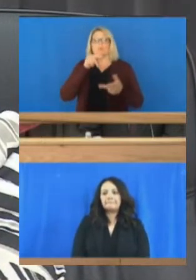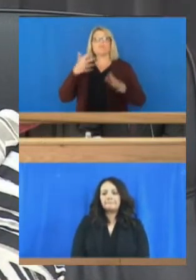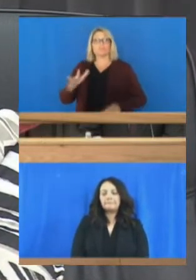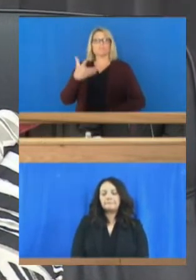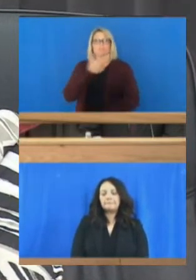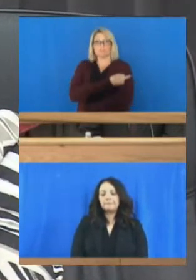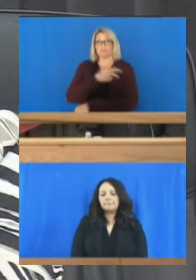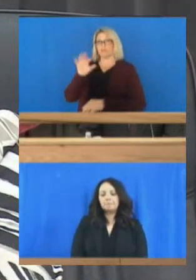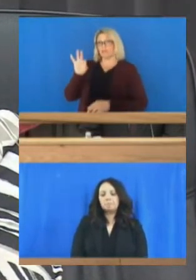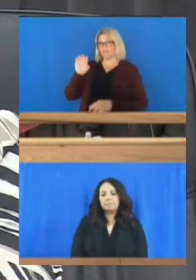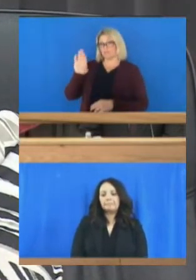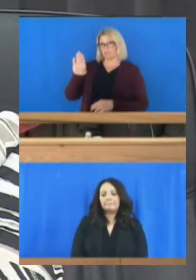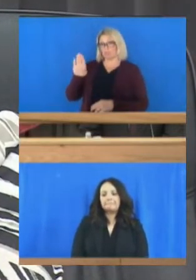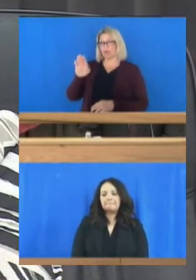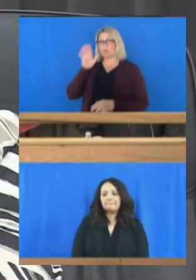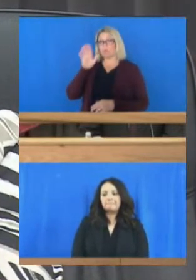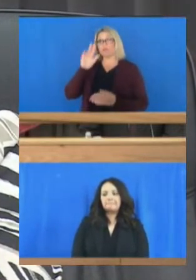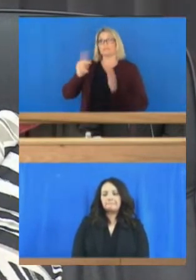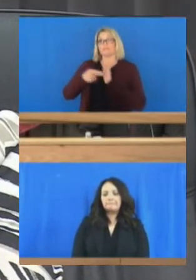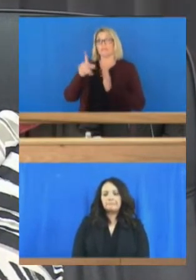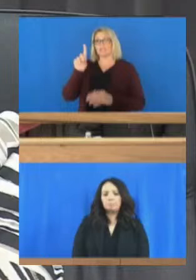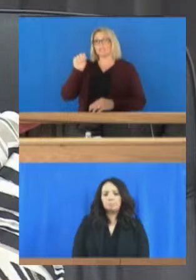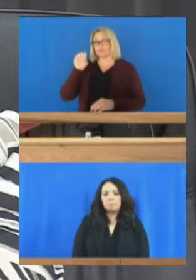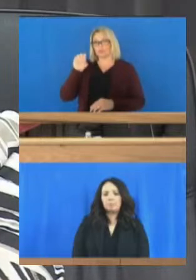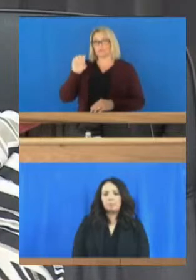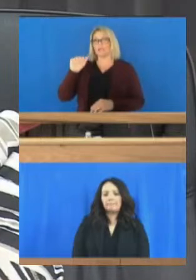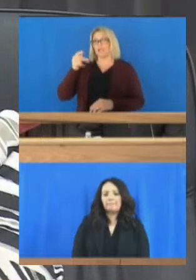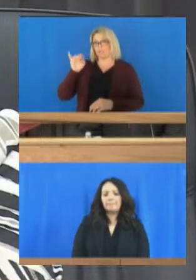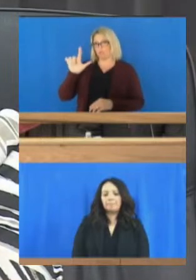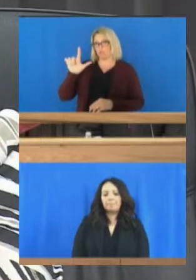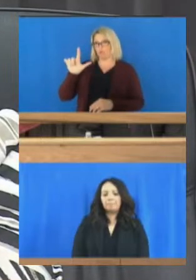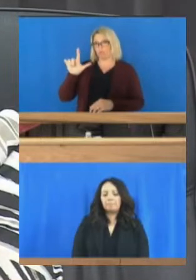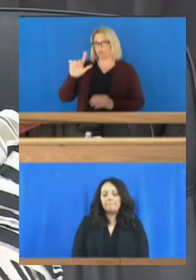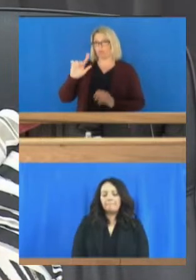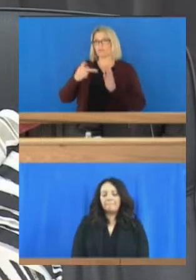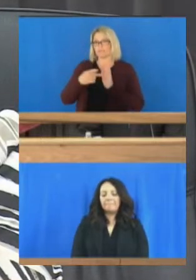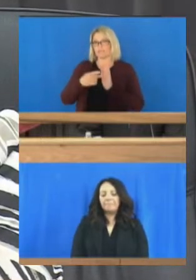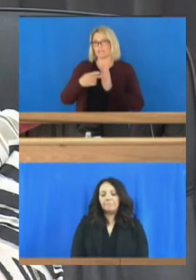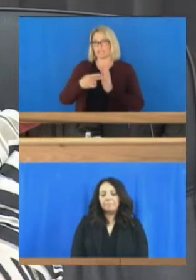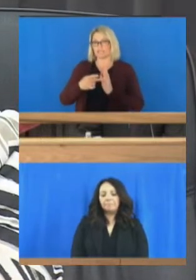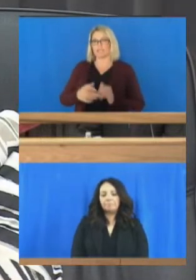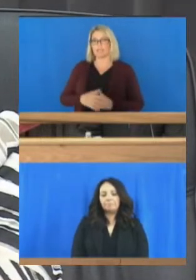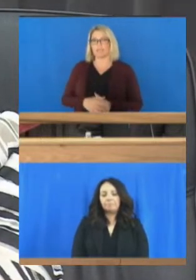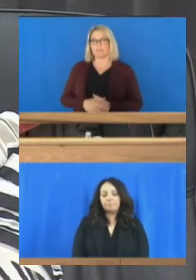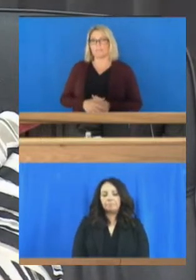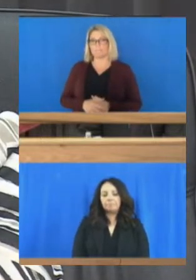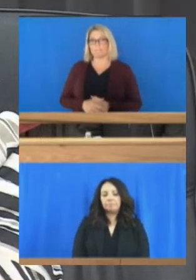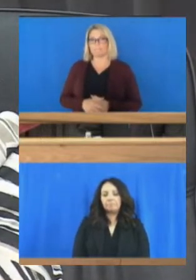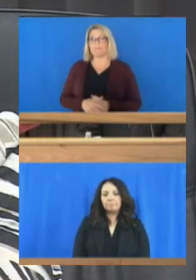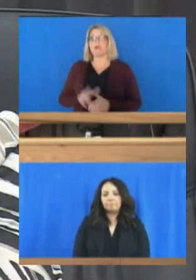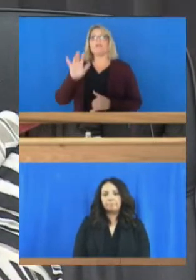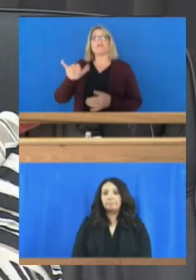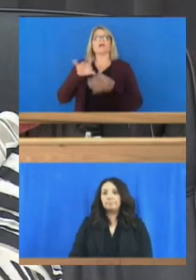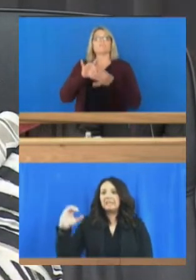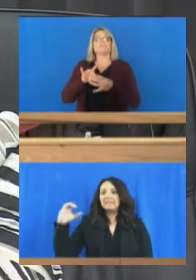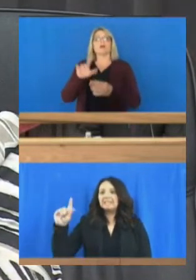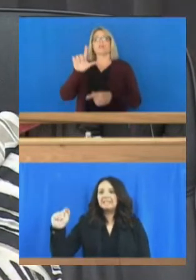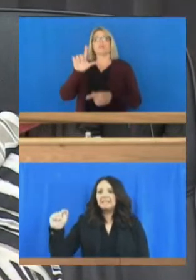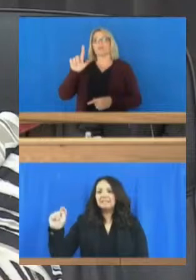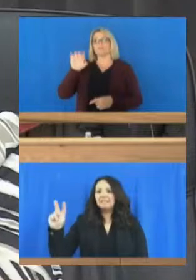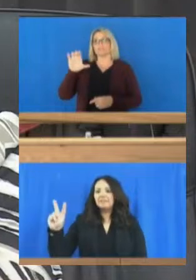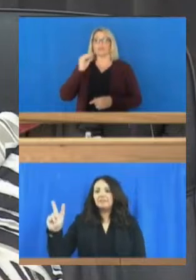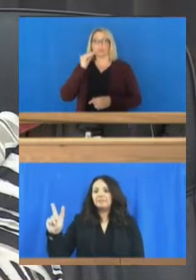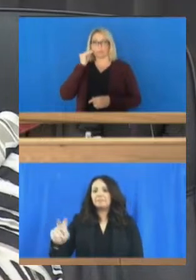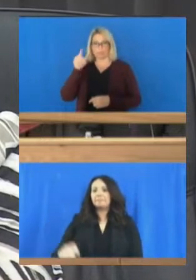doses. But hopefully the outcomes will be not severe in terms of not requiring hospitalization, not requiring